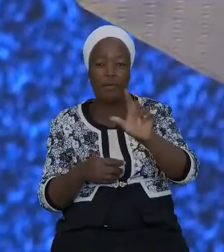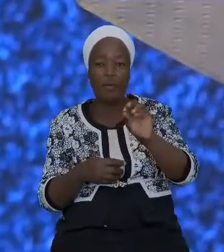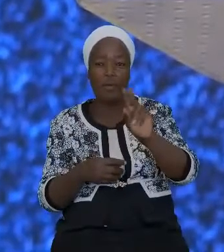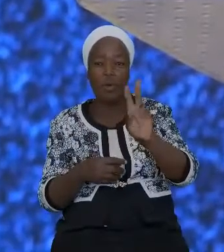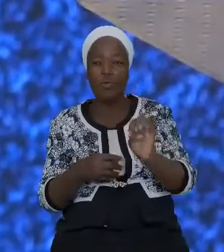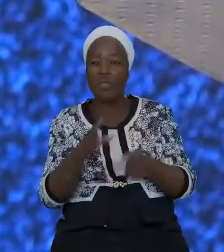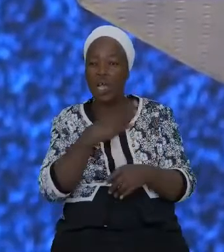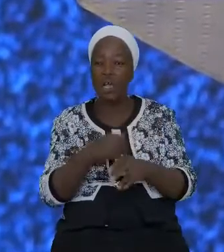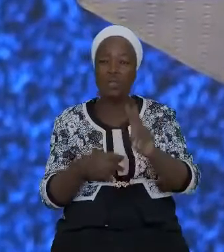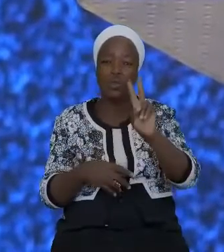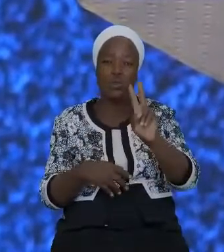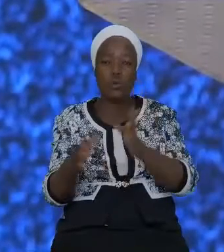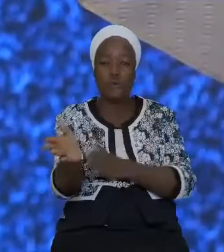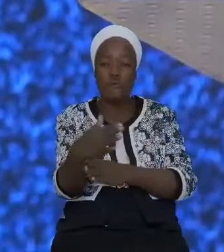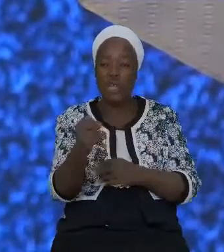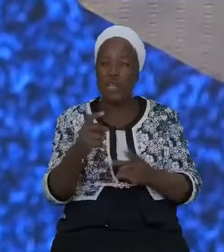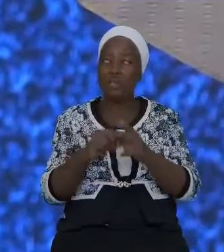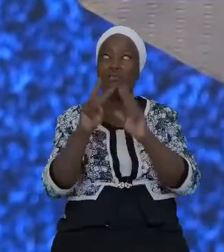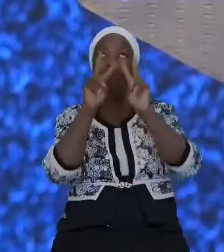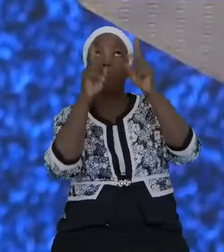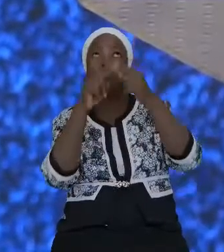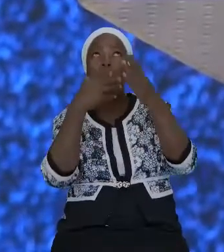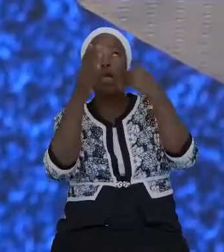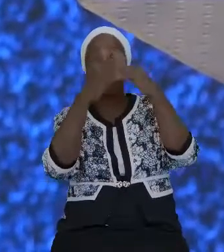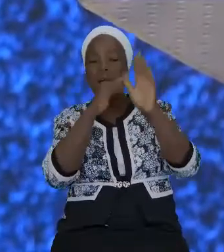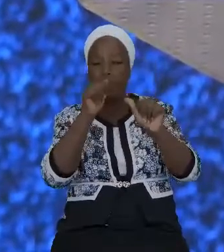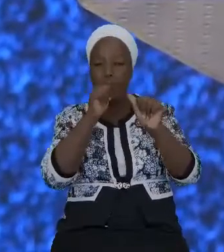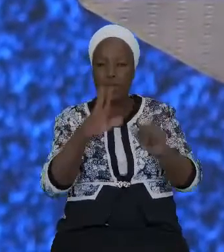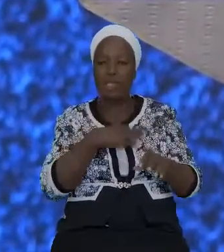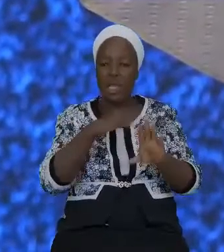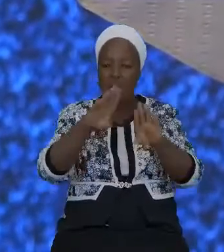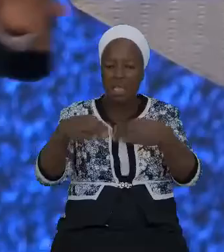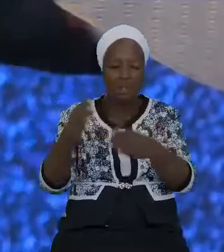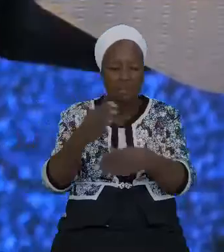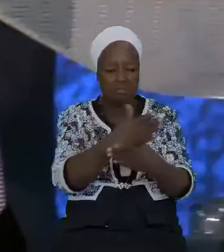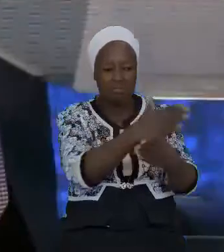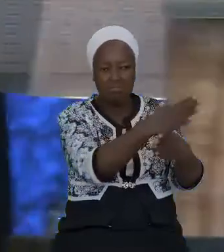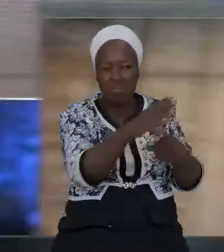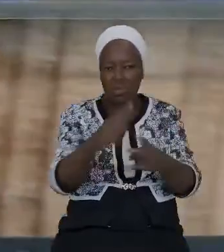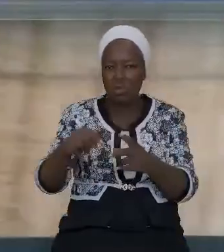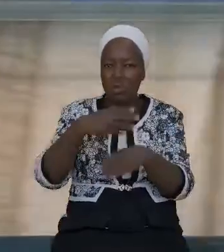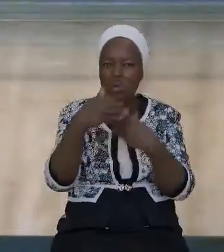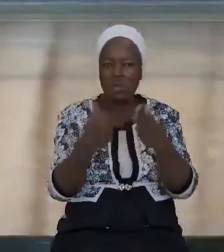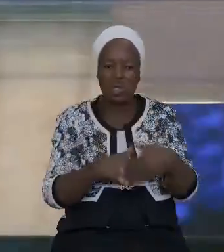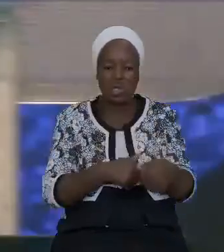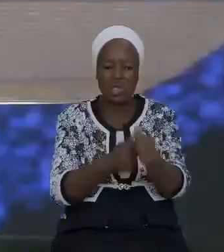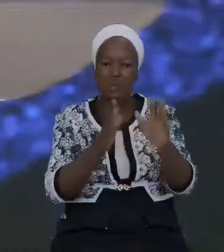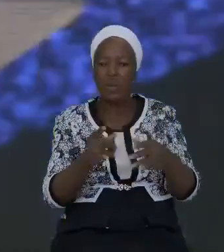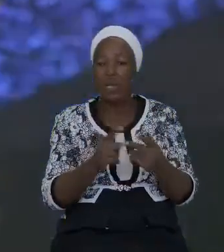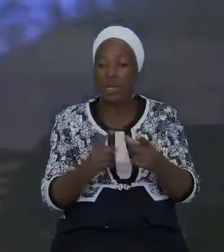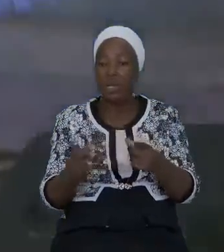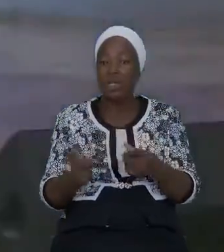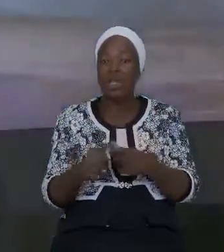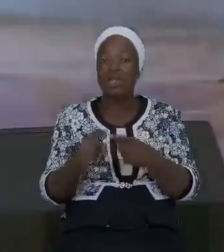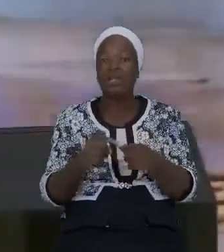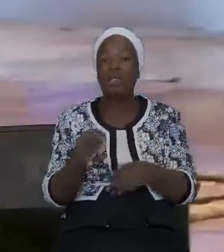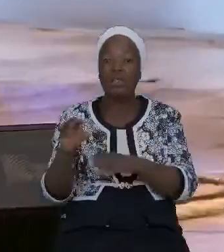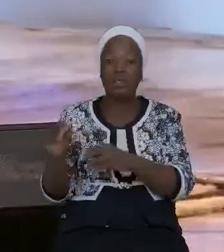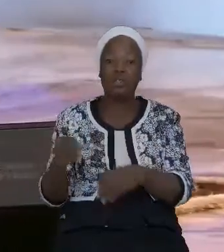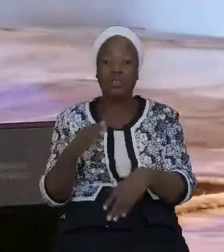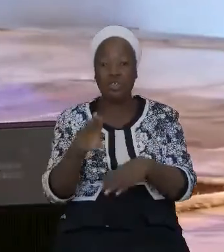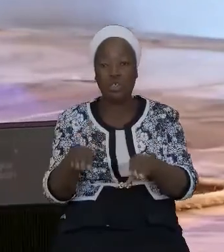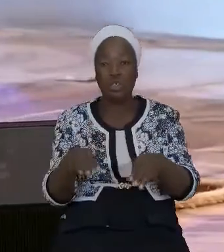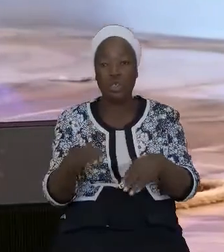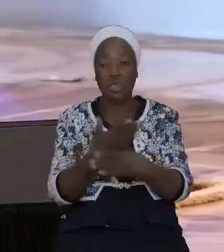5 loaves and 2 pieces of fish. He looked up to heaven and he blessed and gave to his disciples, and he distributed to them.